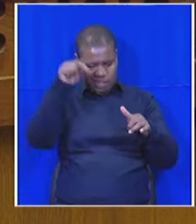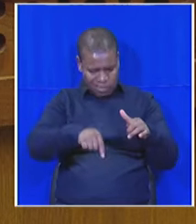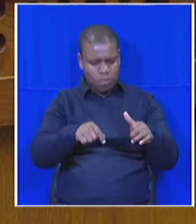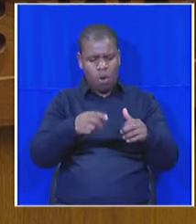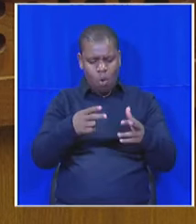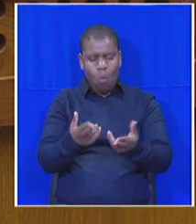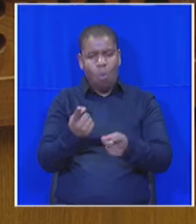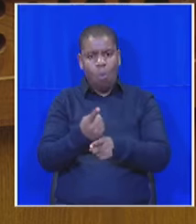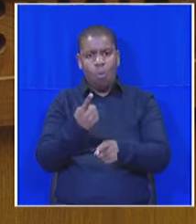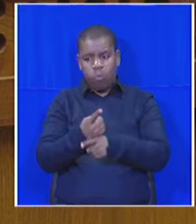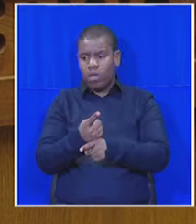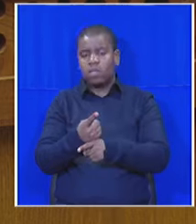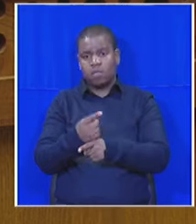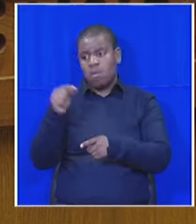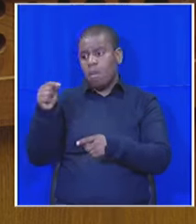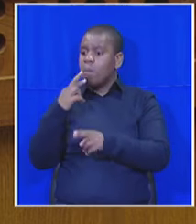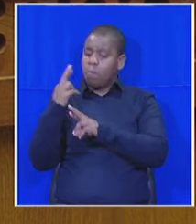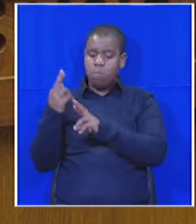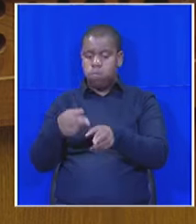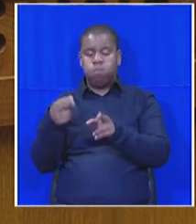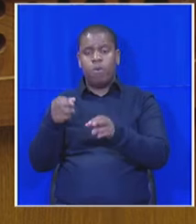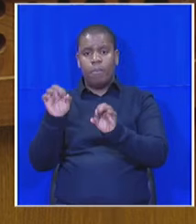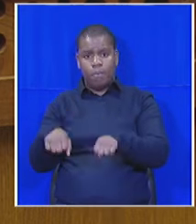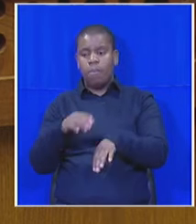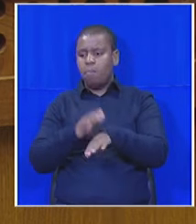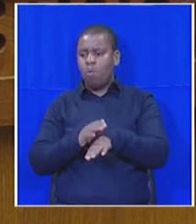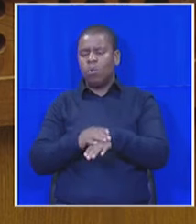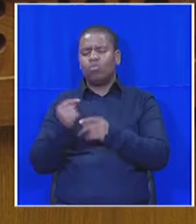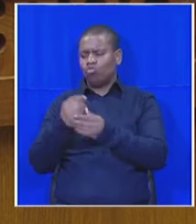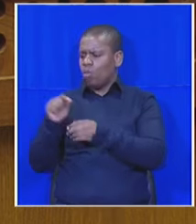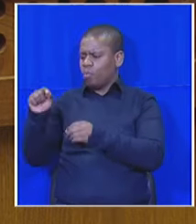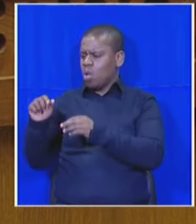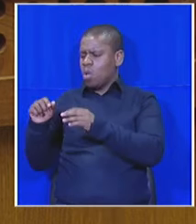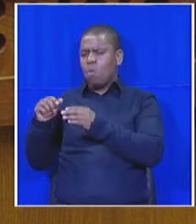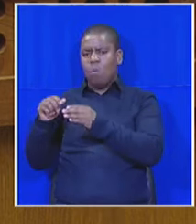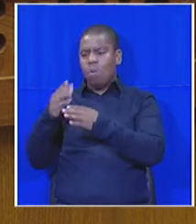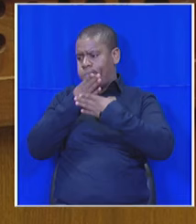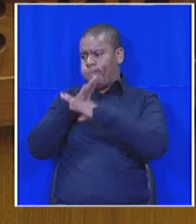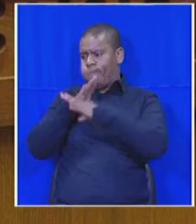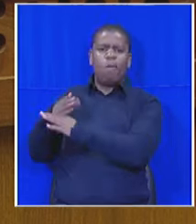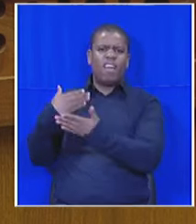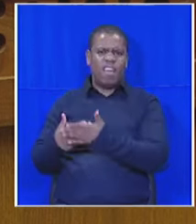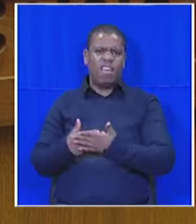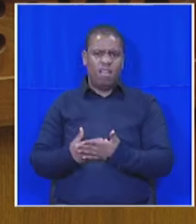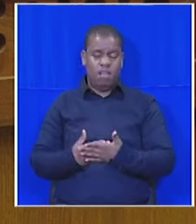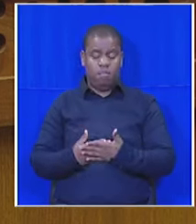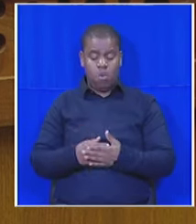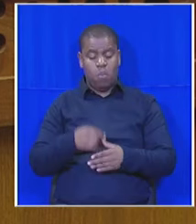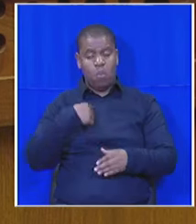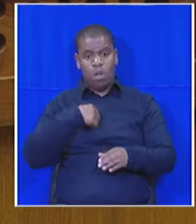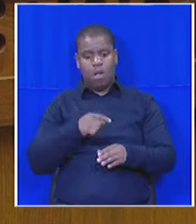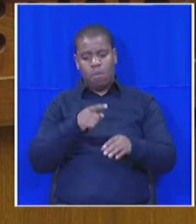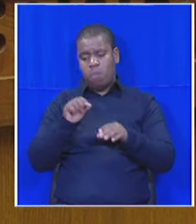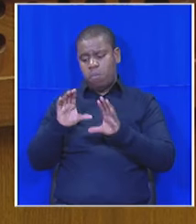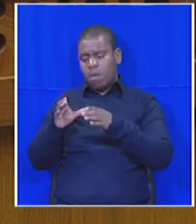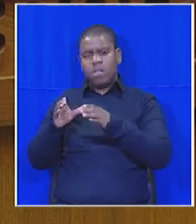with links to President Zuma and the Gupta family do not seize our economy. The DA will not allow the ANC to prosper at the expense of